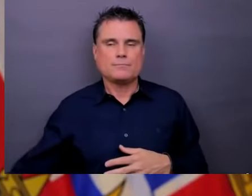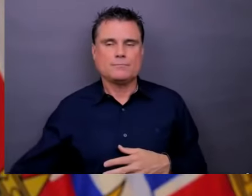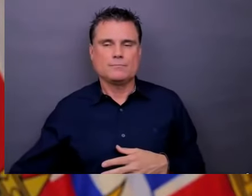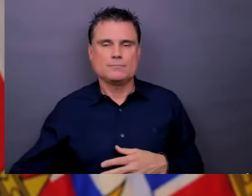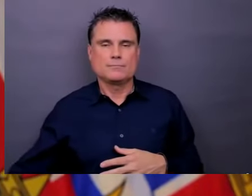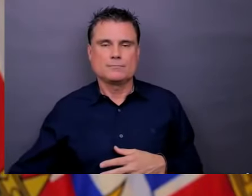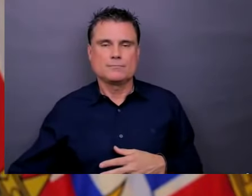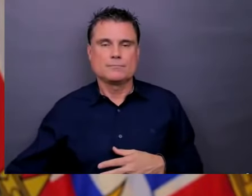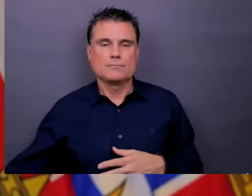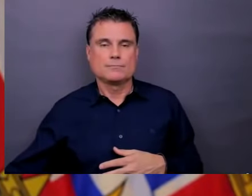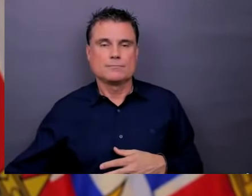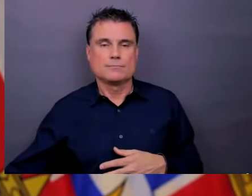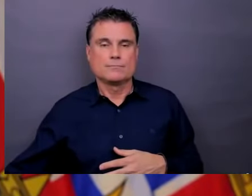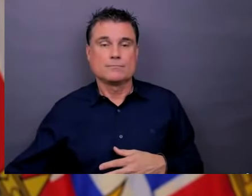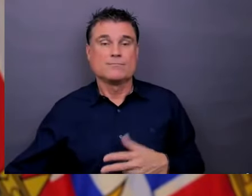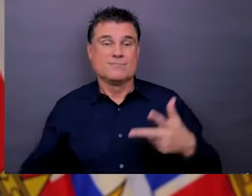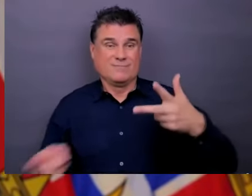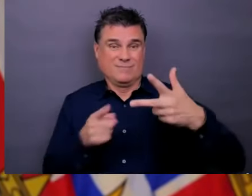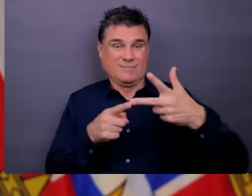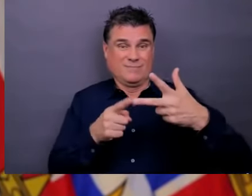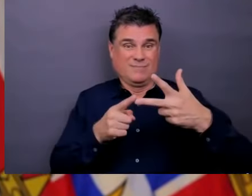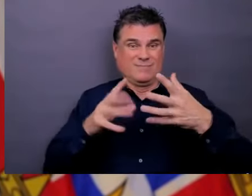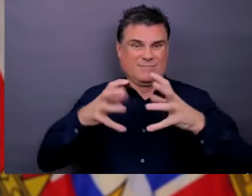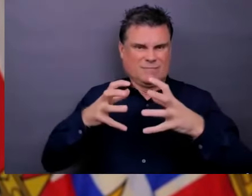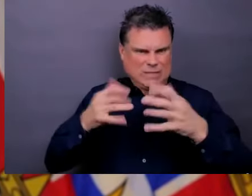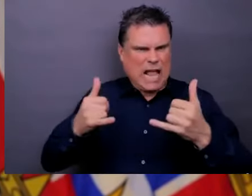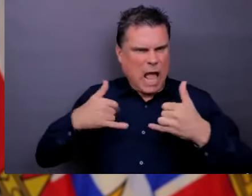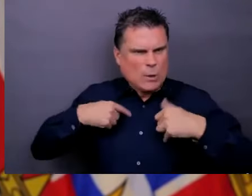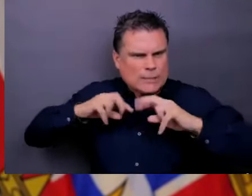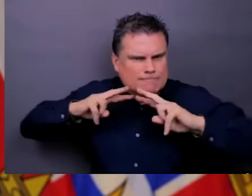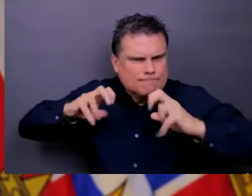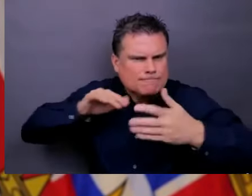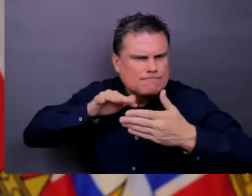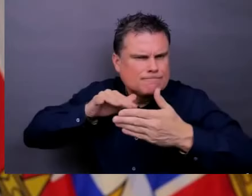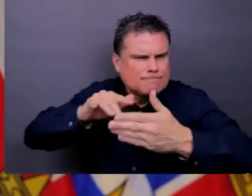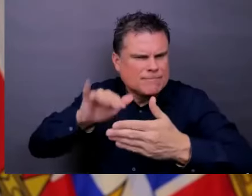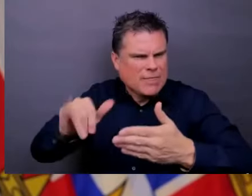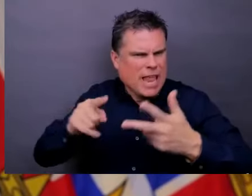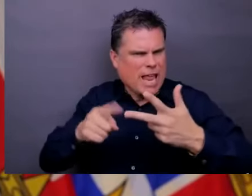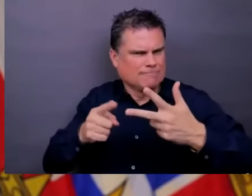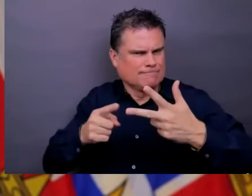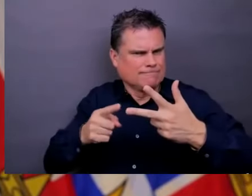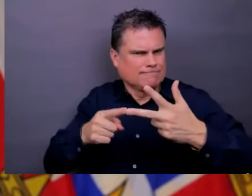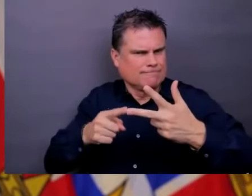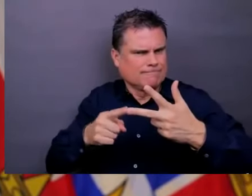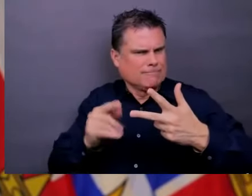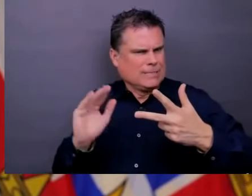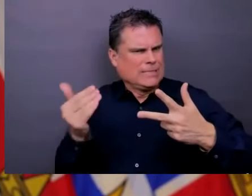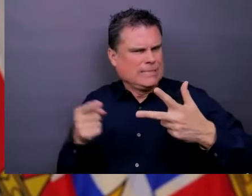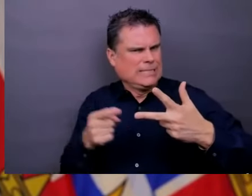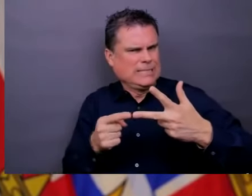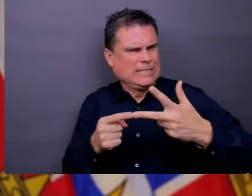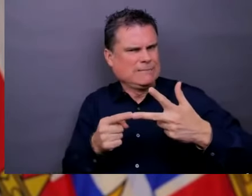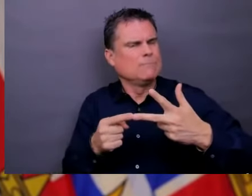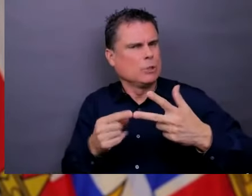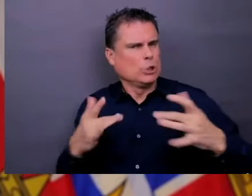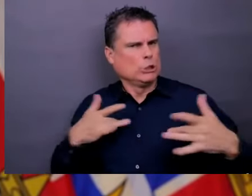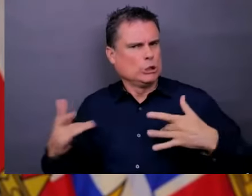transmission. And as of today, it has been noted as a variant of concern because of some of